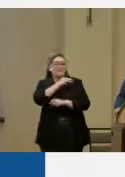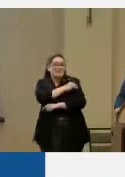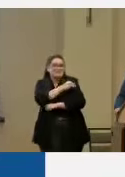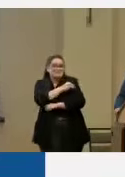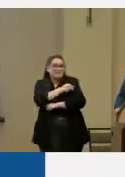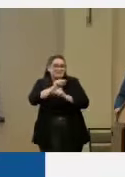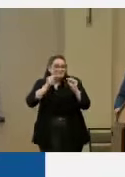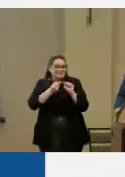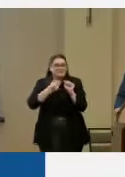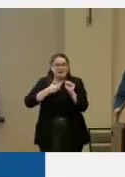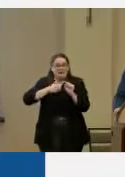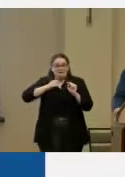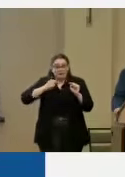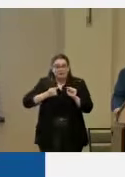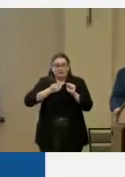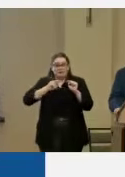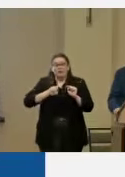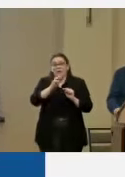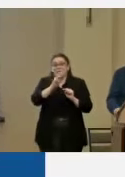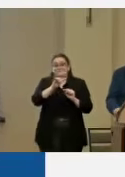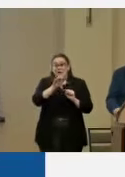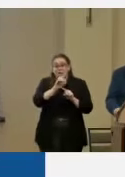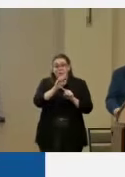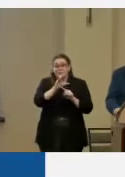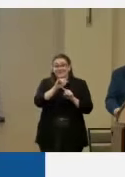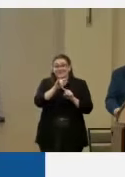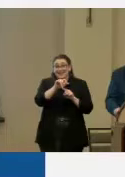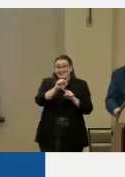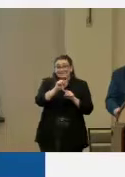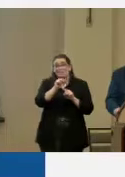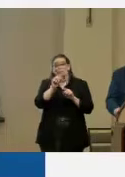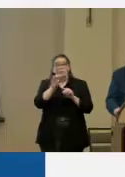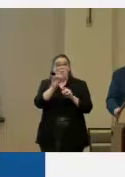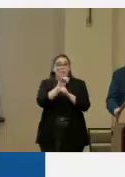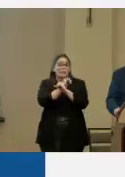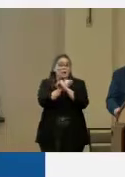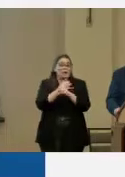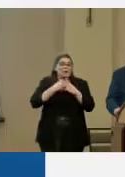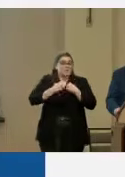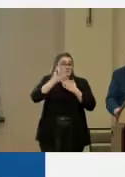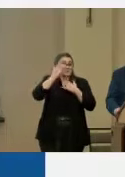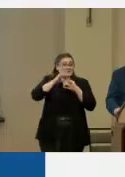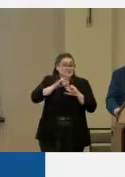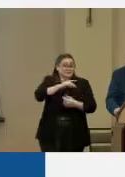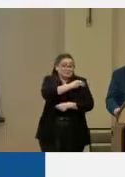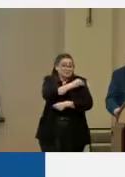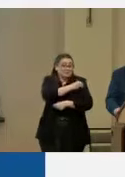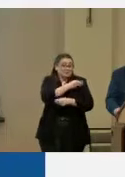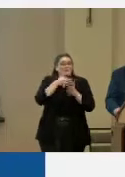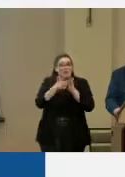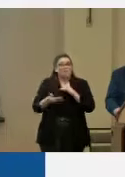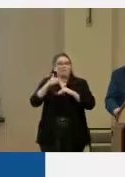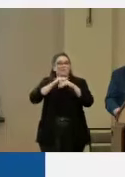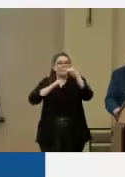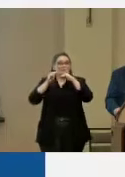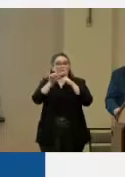muscle aching. And myositis, or autoimmune disease of the muscles, substantially overlaps with other